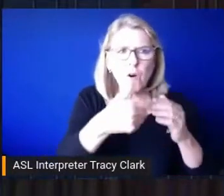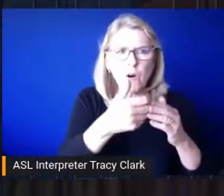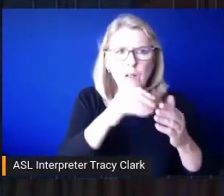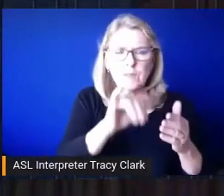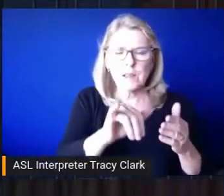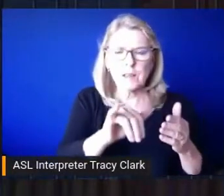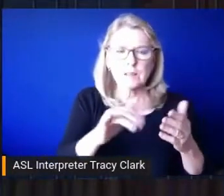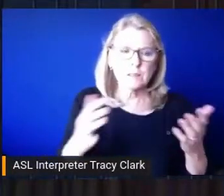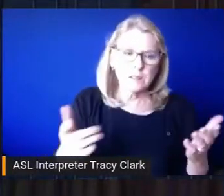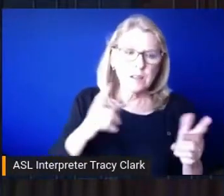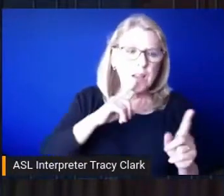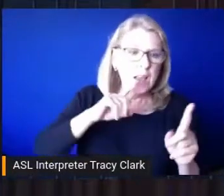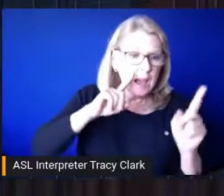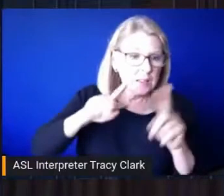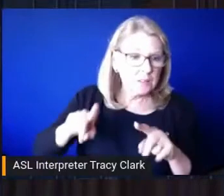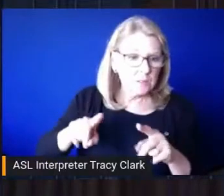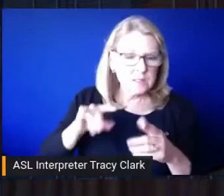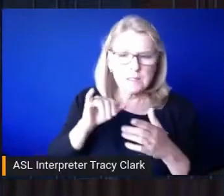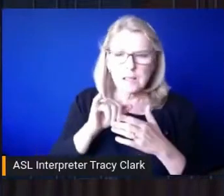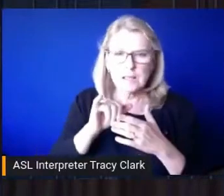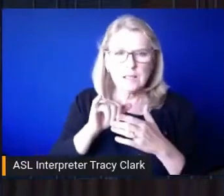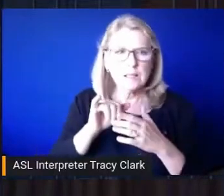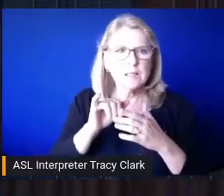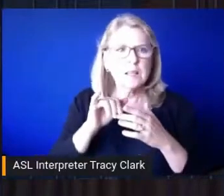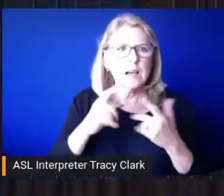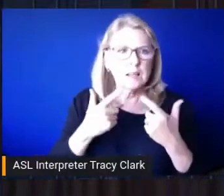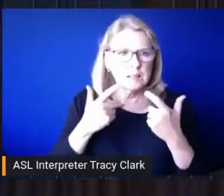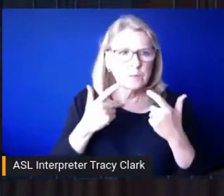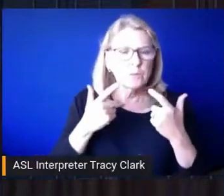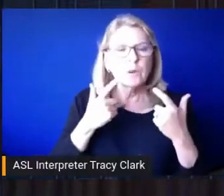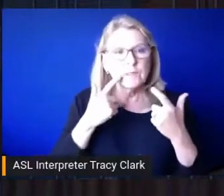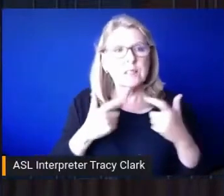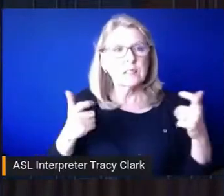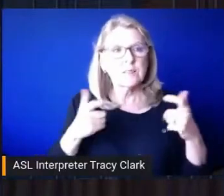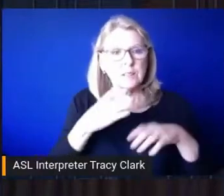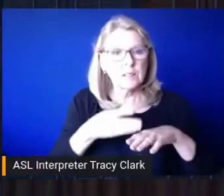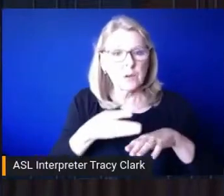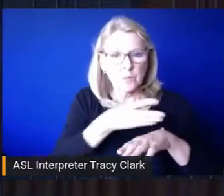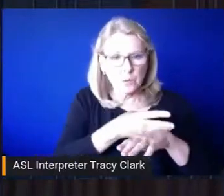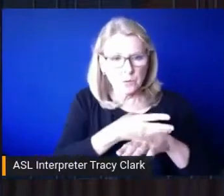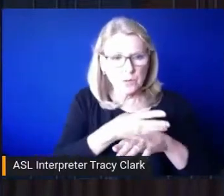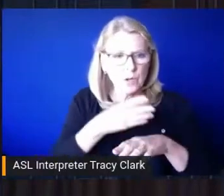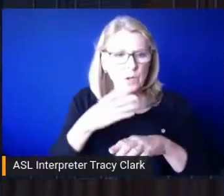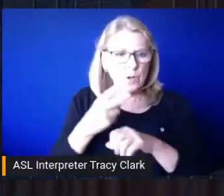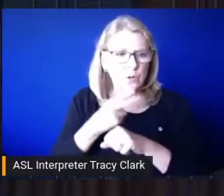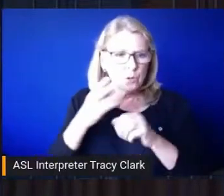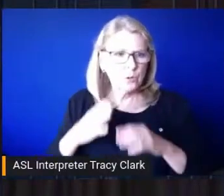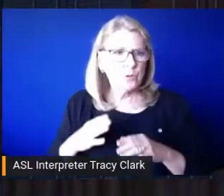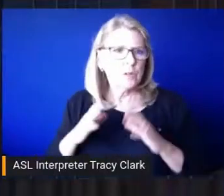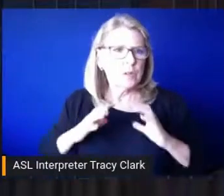that is a significantly improved user experience and customer experience when it comes to Bottlerocket, depending